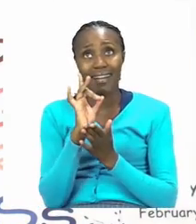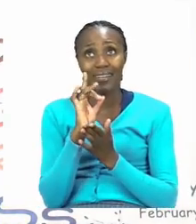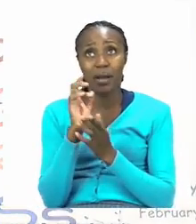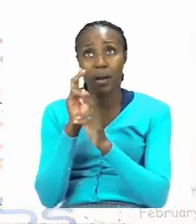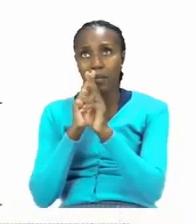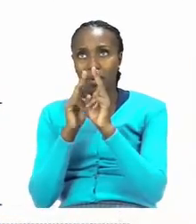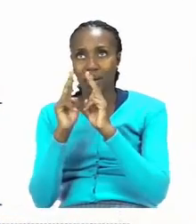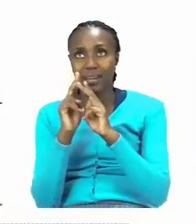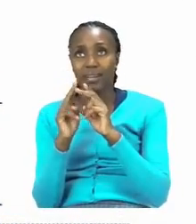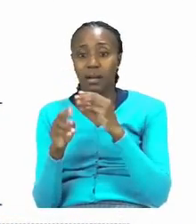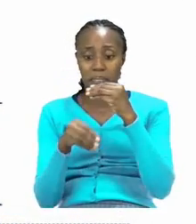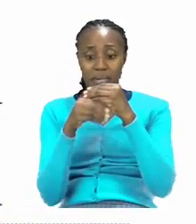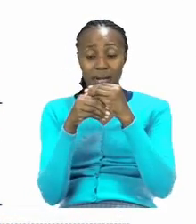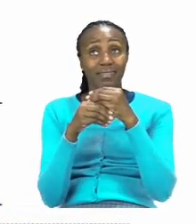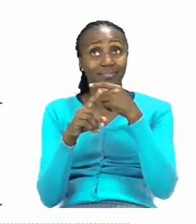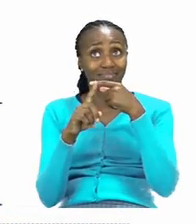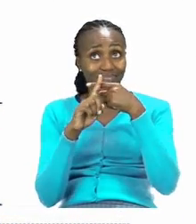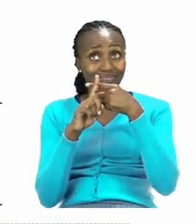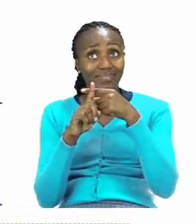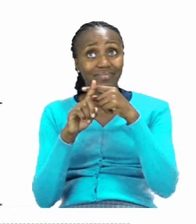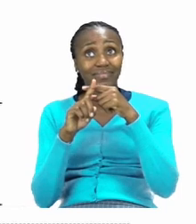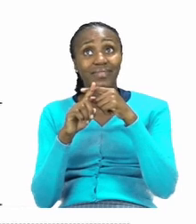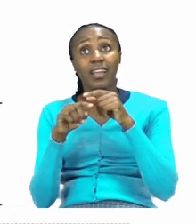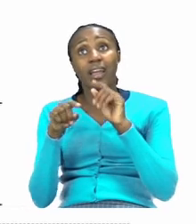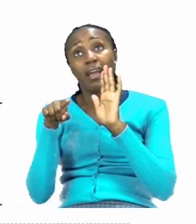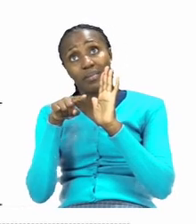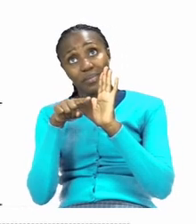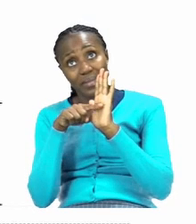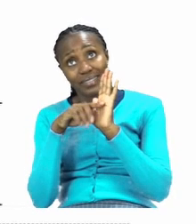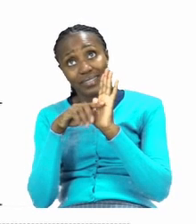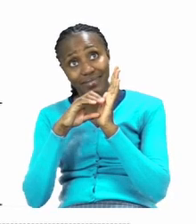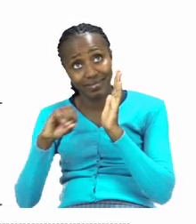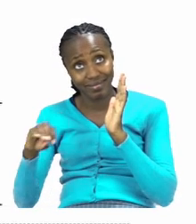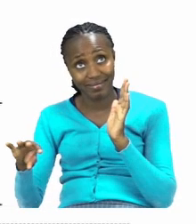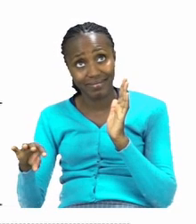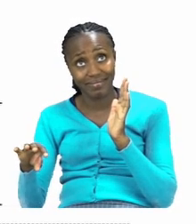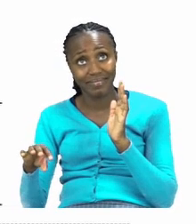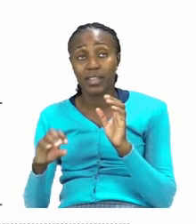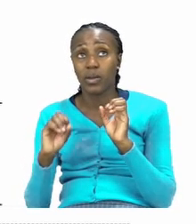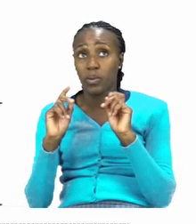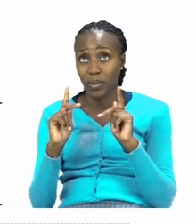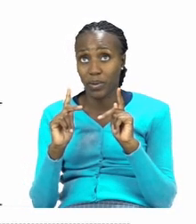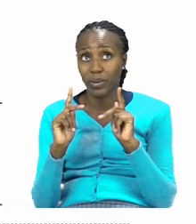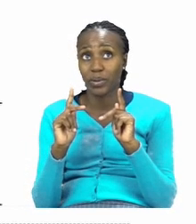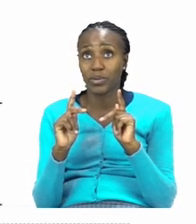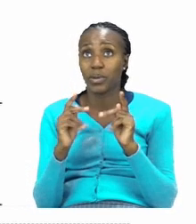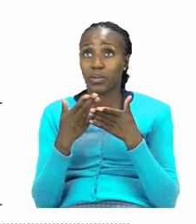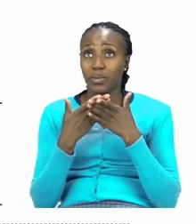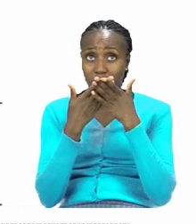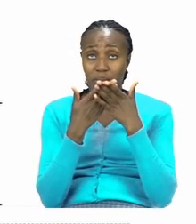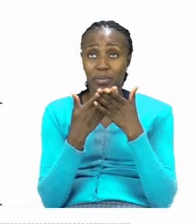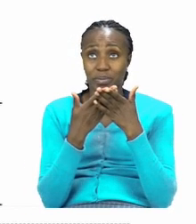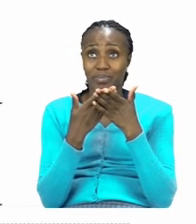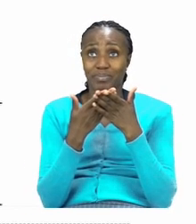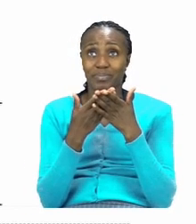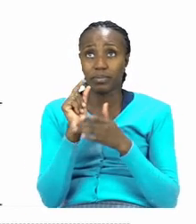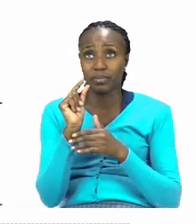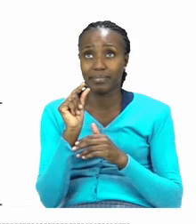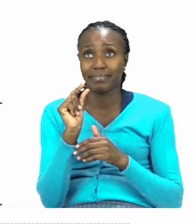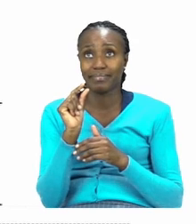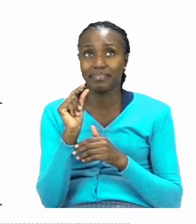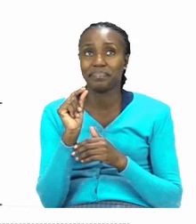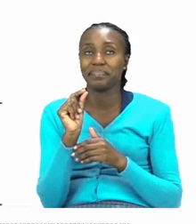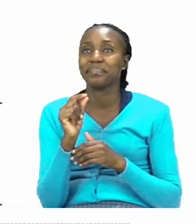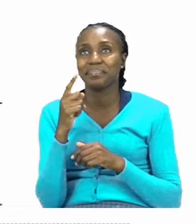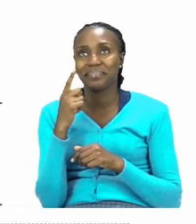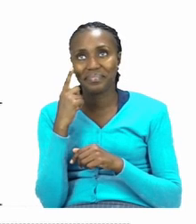and subtraction. We are going to be doing the top ones together. So, let's take a look